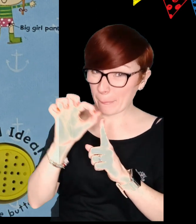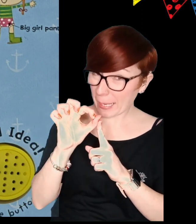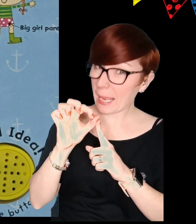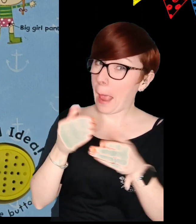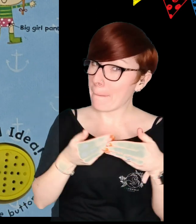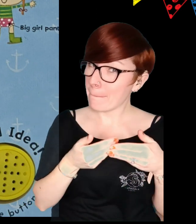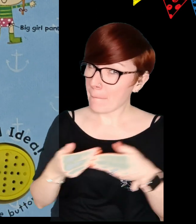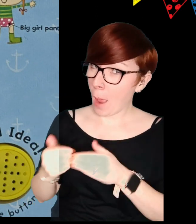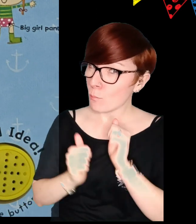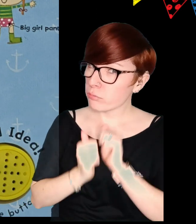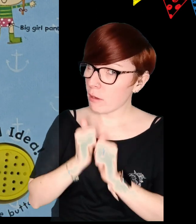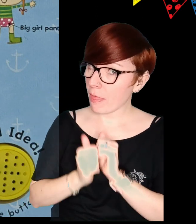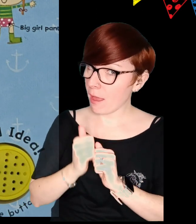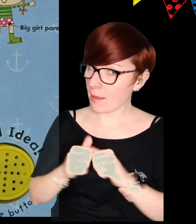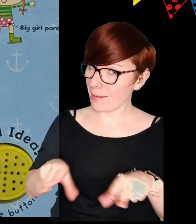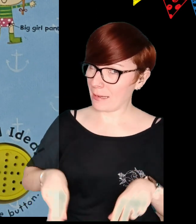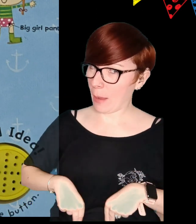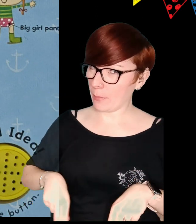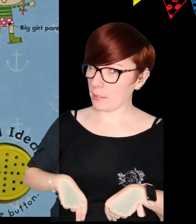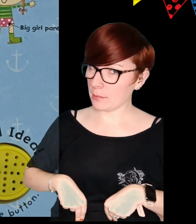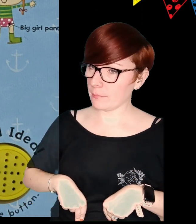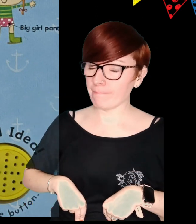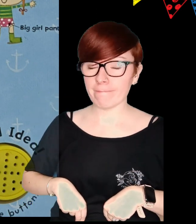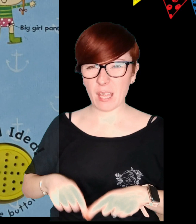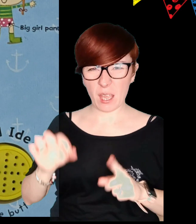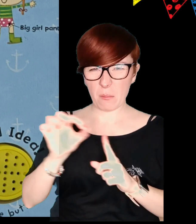Only Pirate Pete and his baby brother wear nappies.